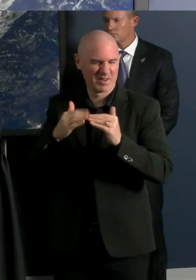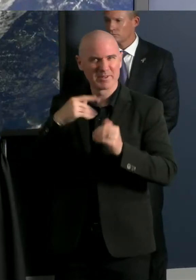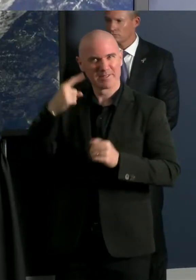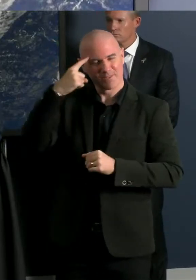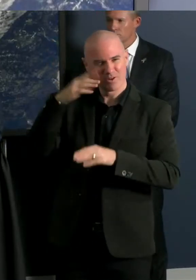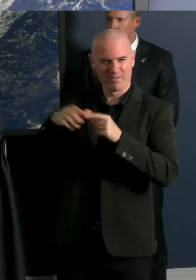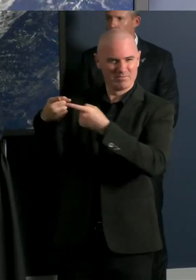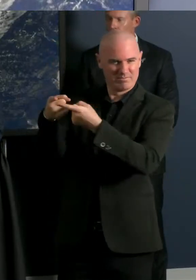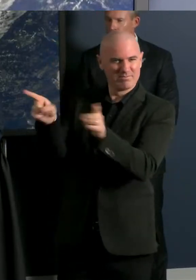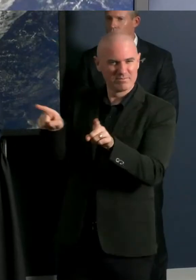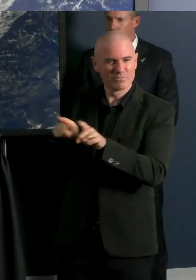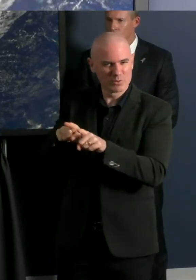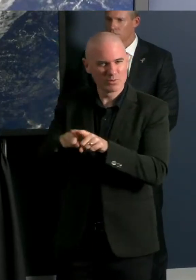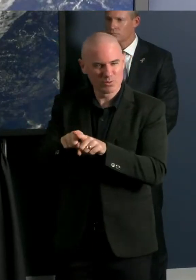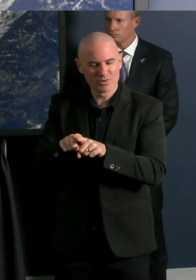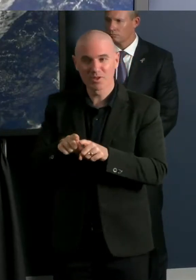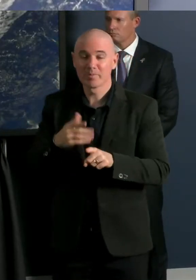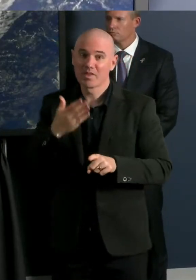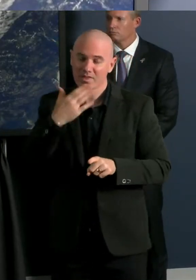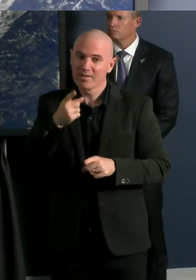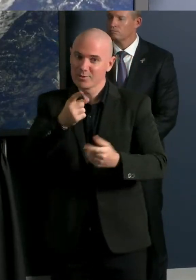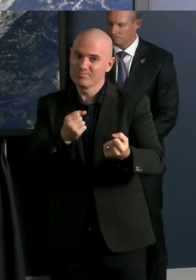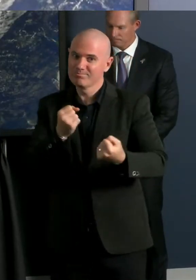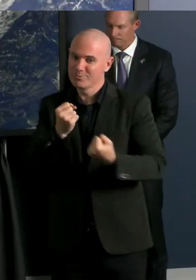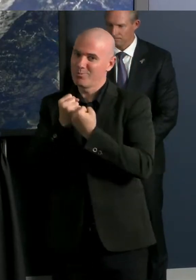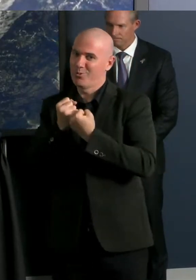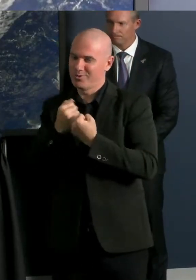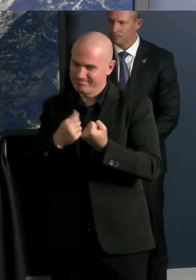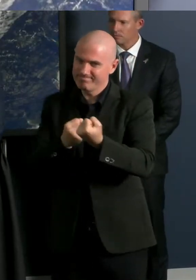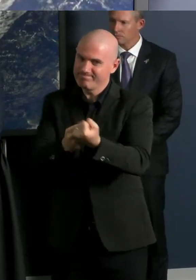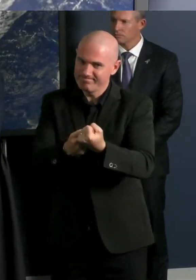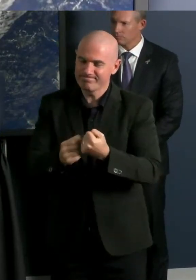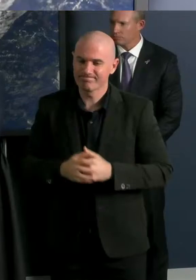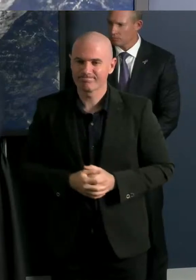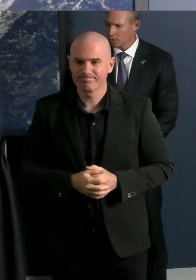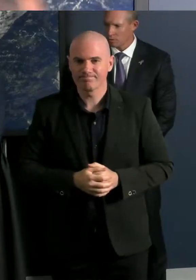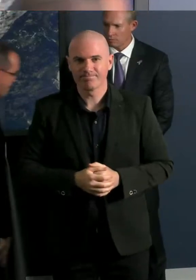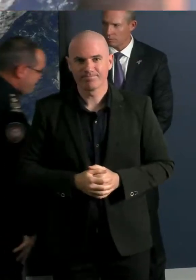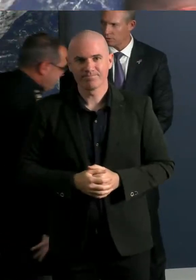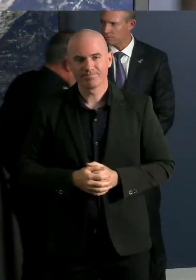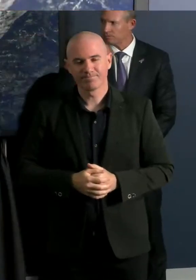to their continued support for our operations. Thank you very much.